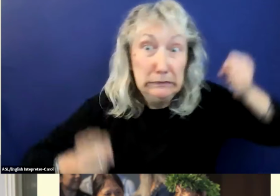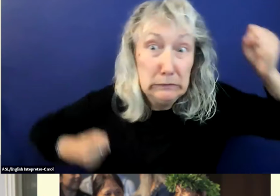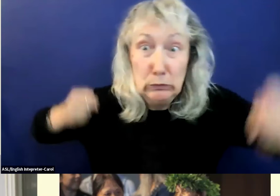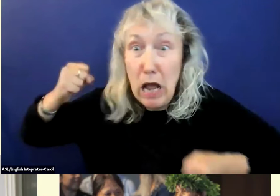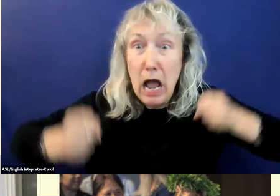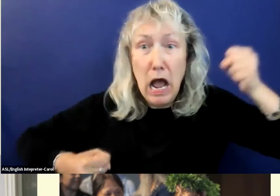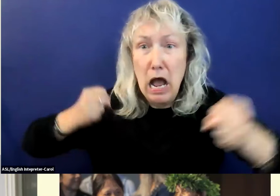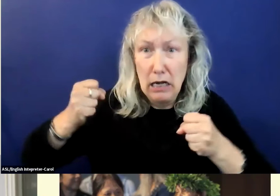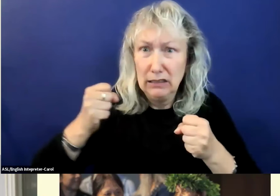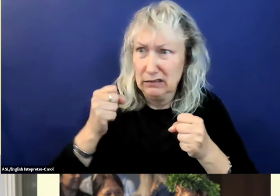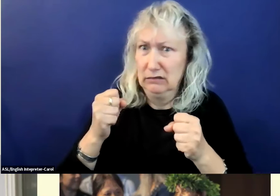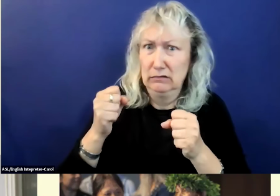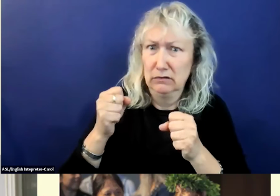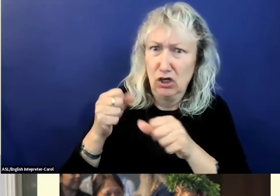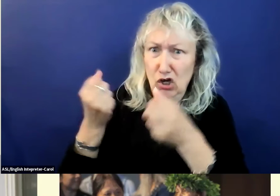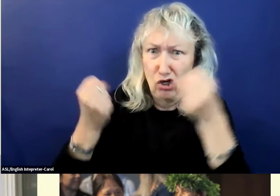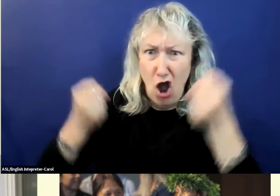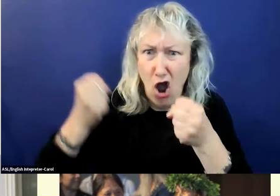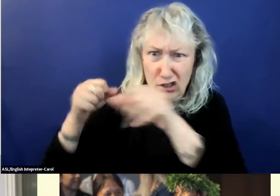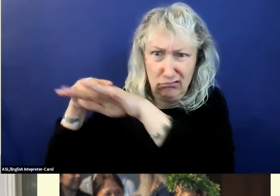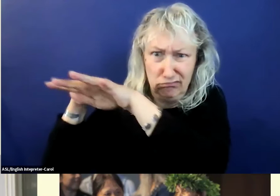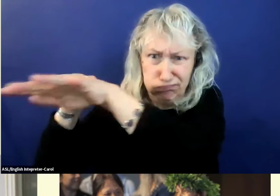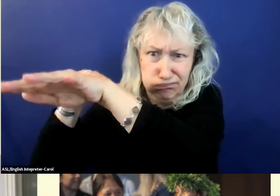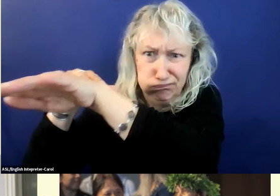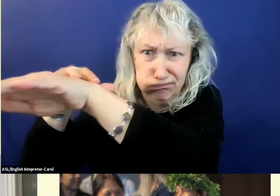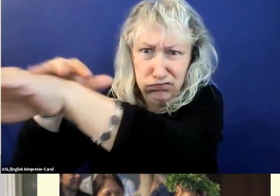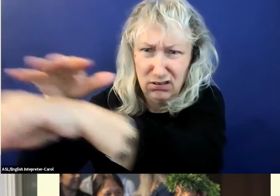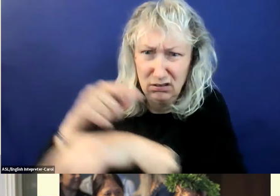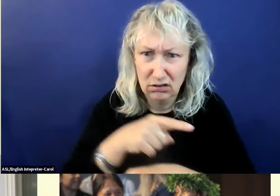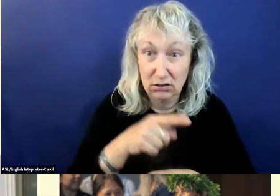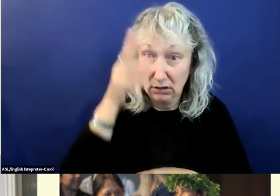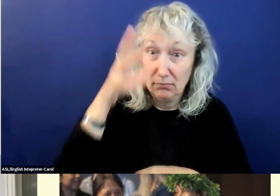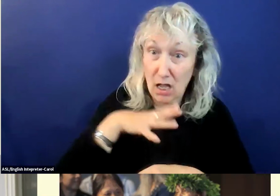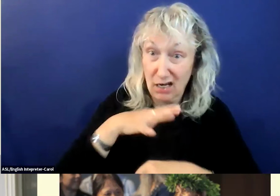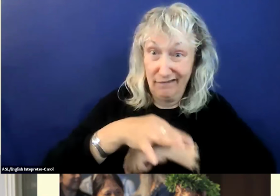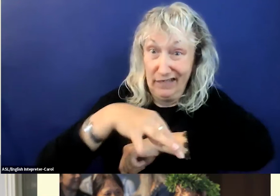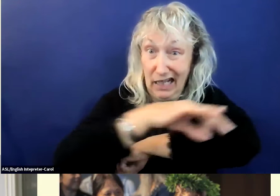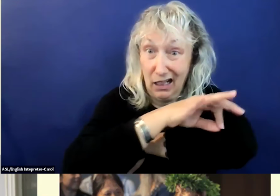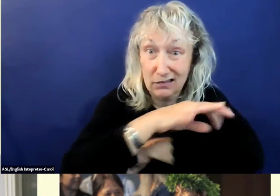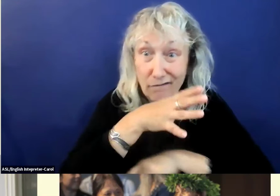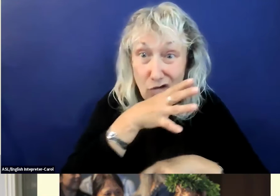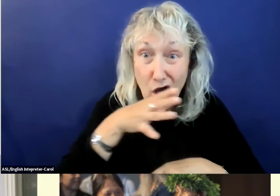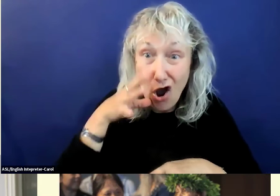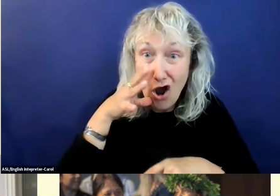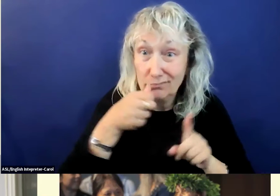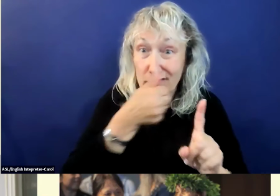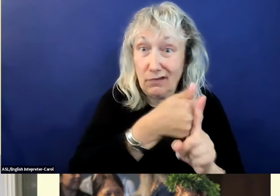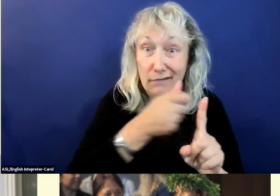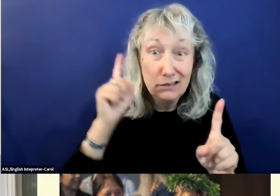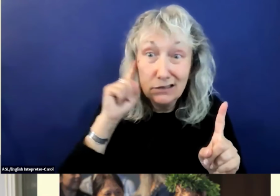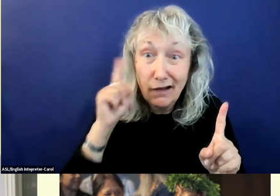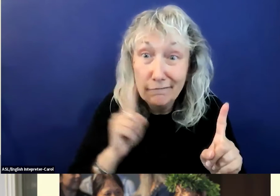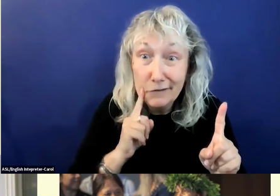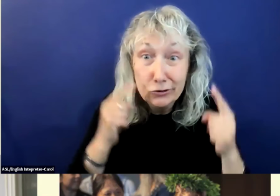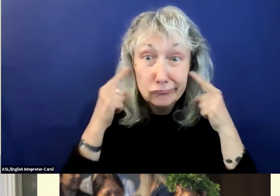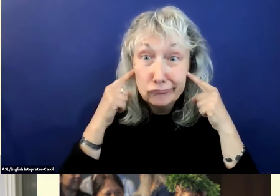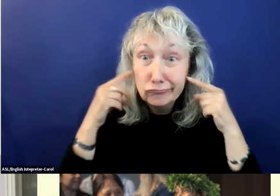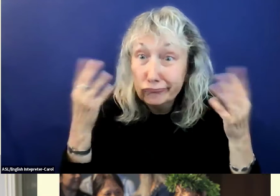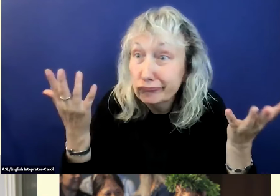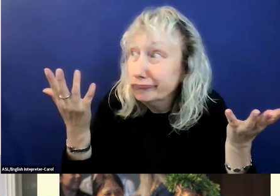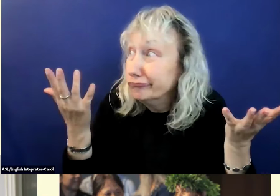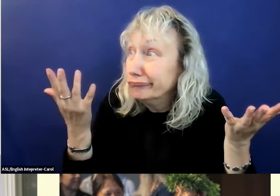direction as all the cars as they leave. But this man was working in the farm, was deaf. He didn't hear